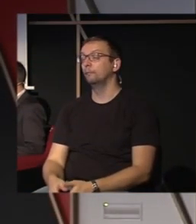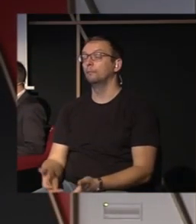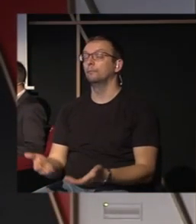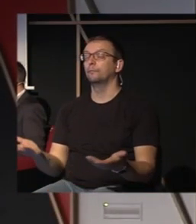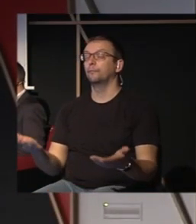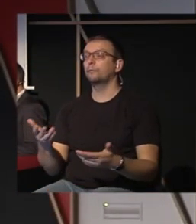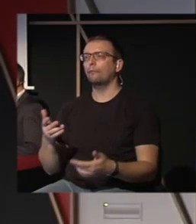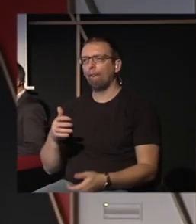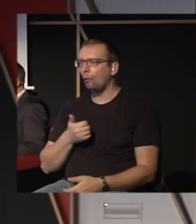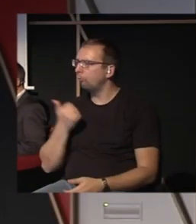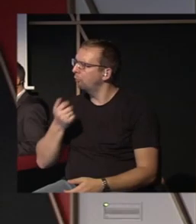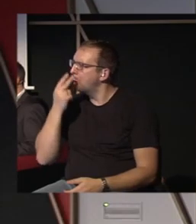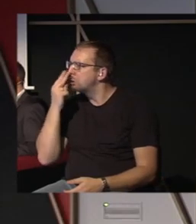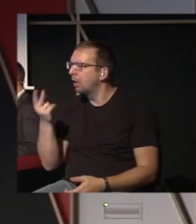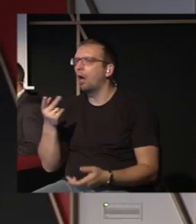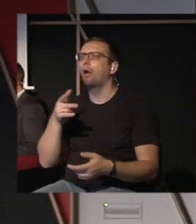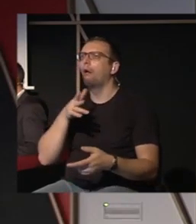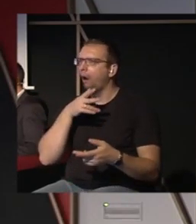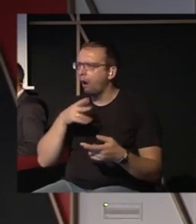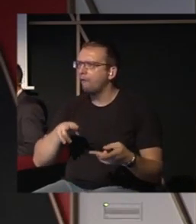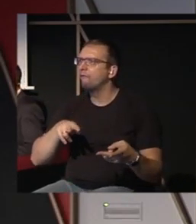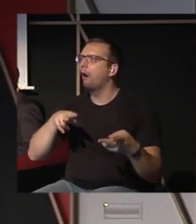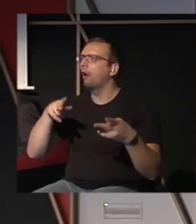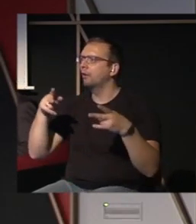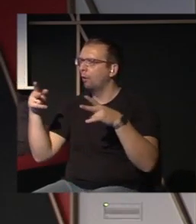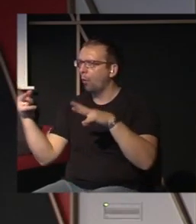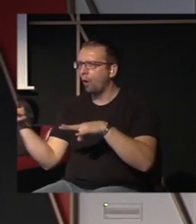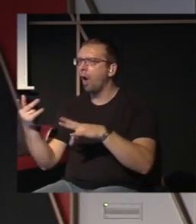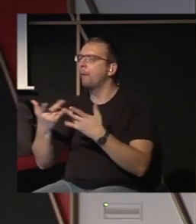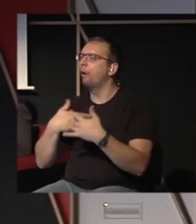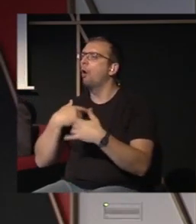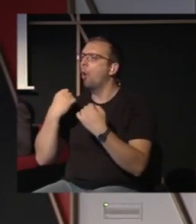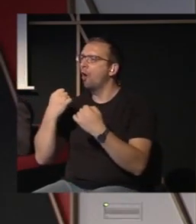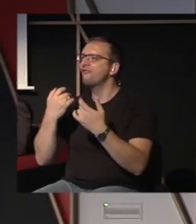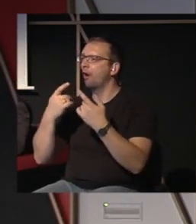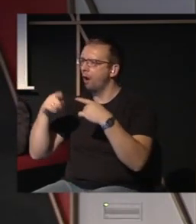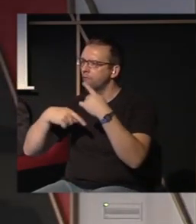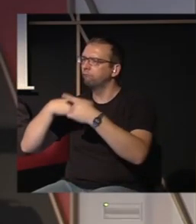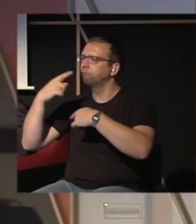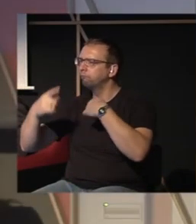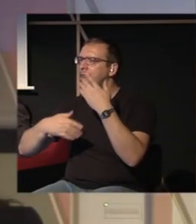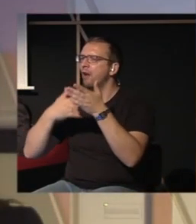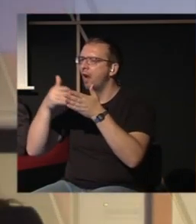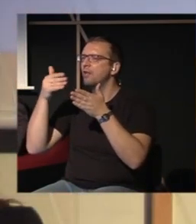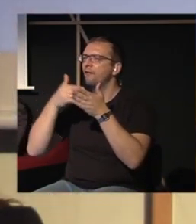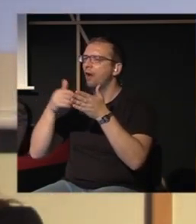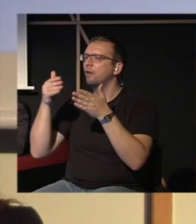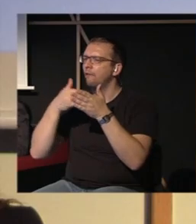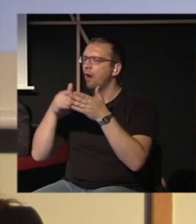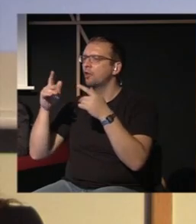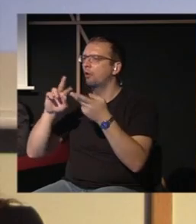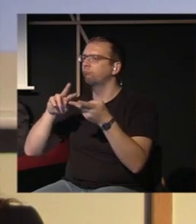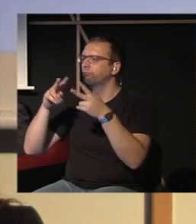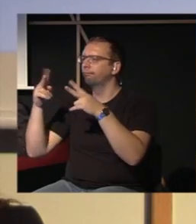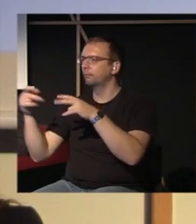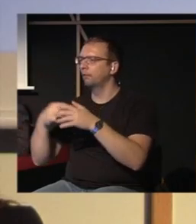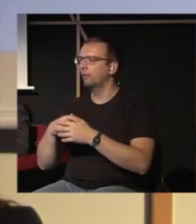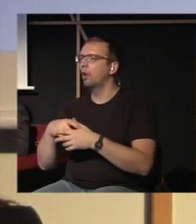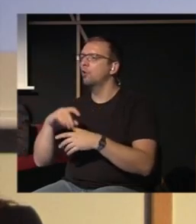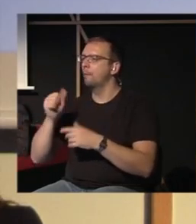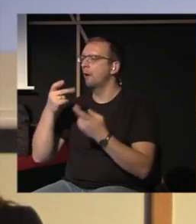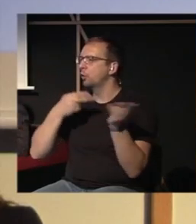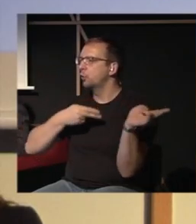future changes. Elena, once again, back to you. With the FIFA World Cup, obviously, the topic